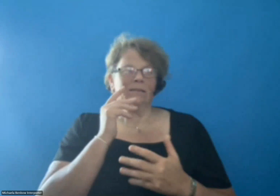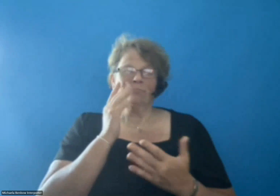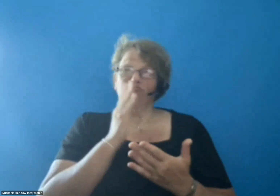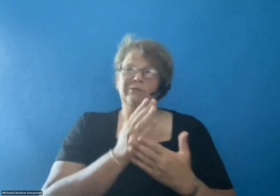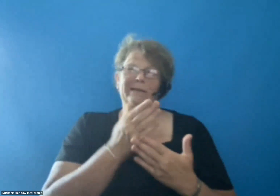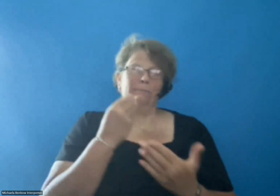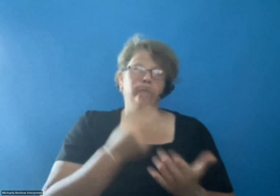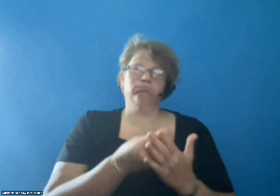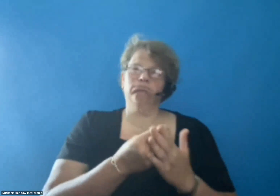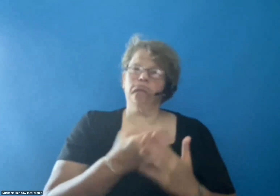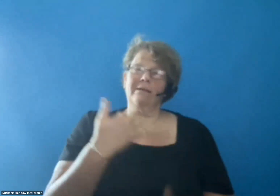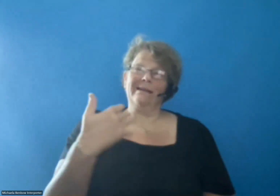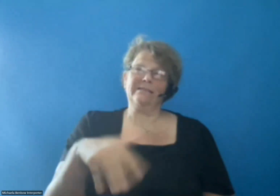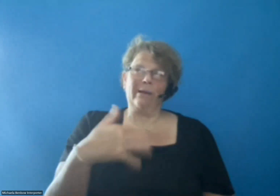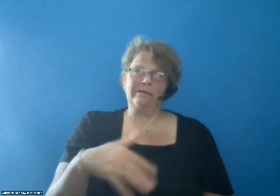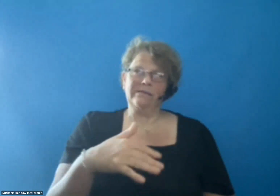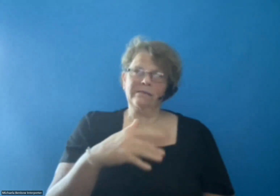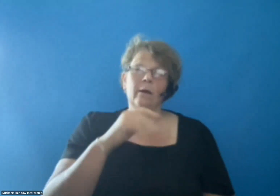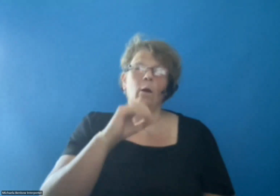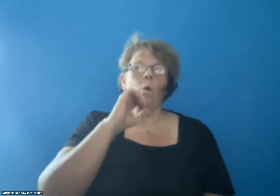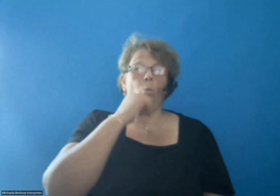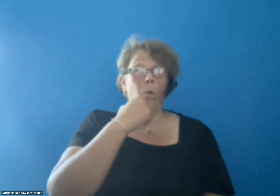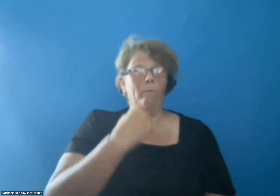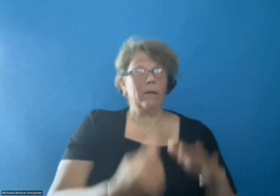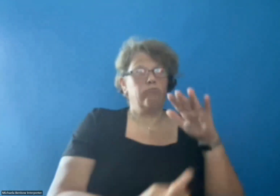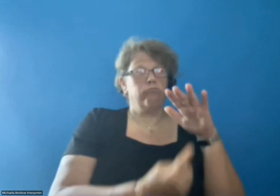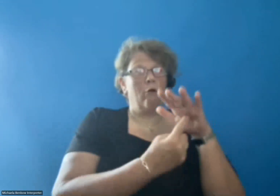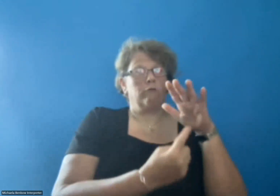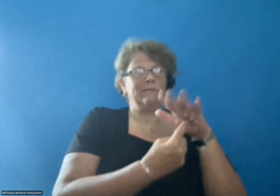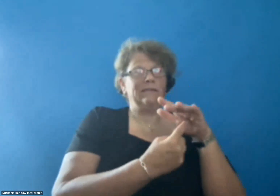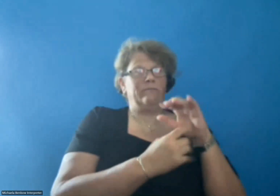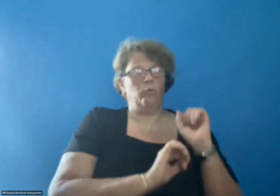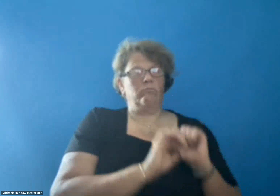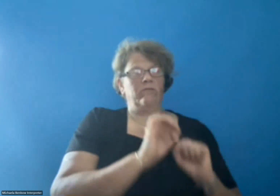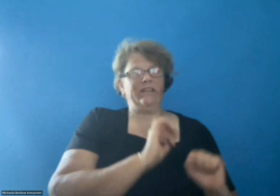provider. Will these be prioritised on prevention measures?